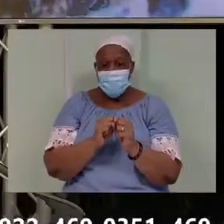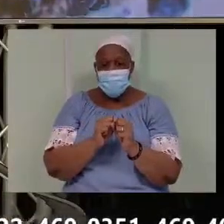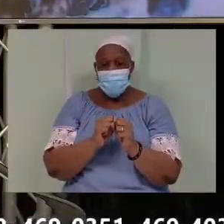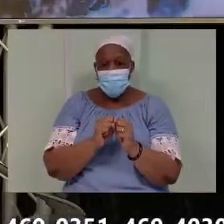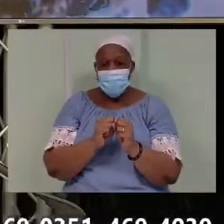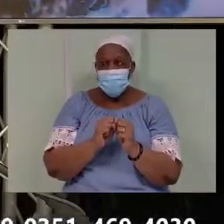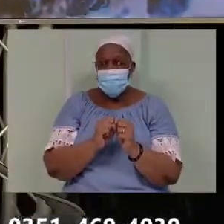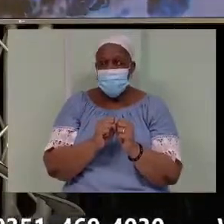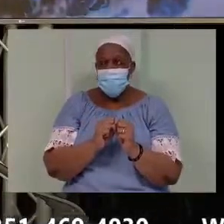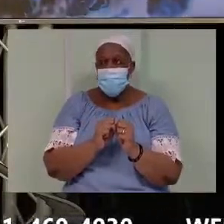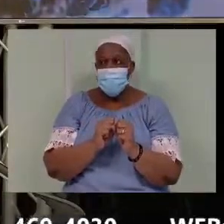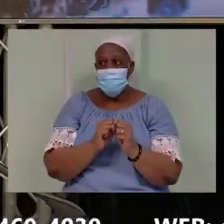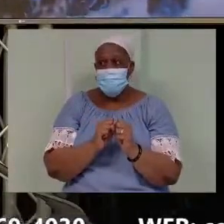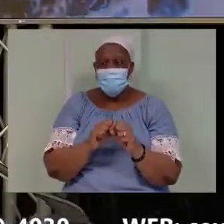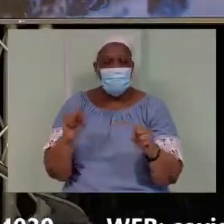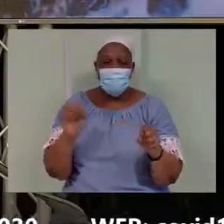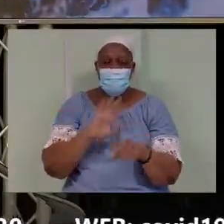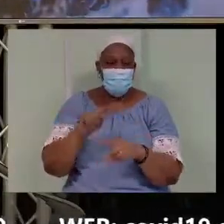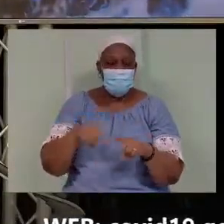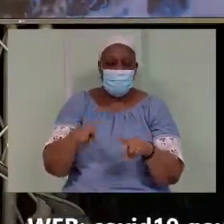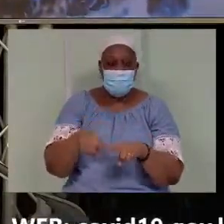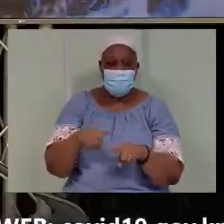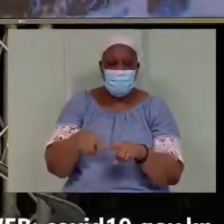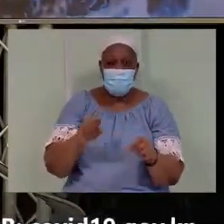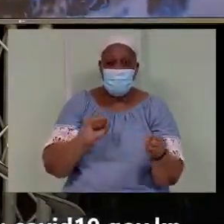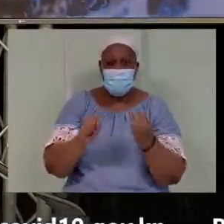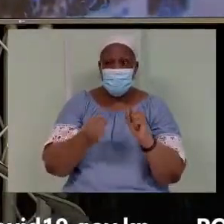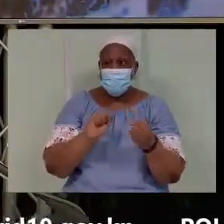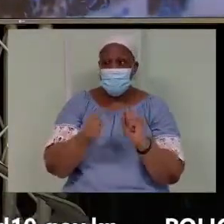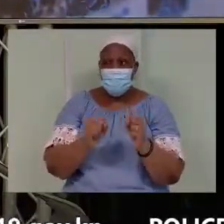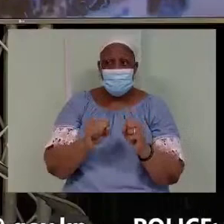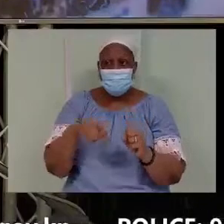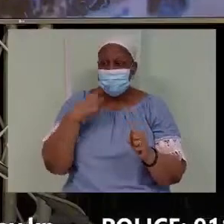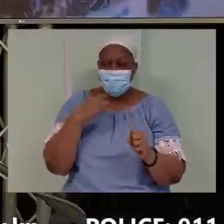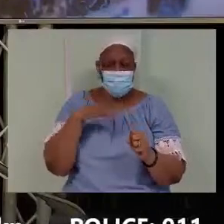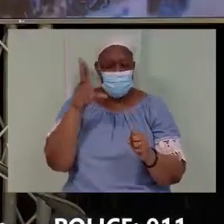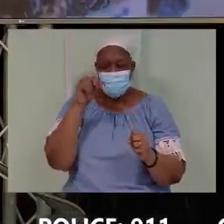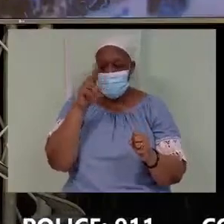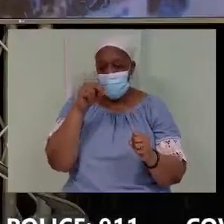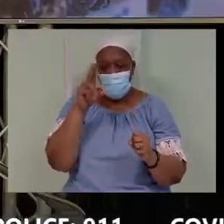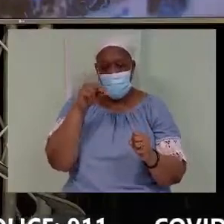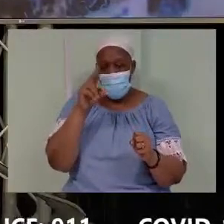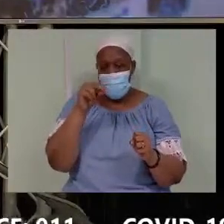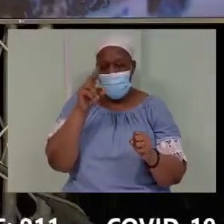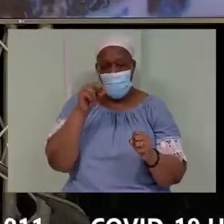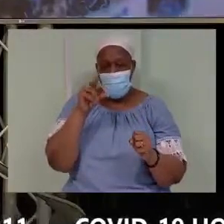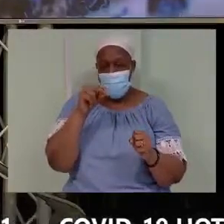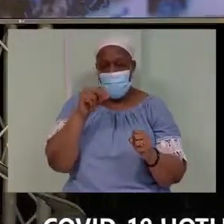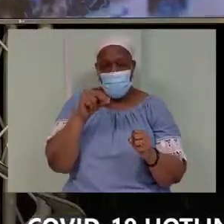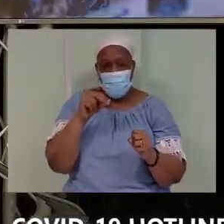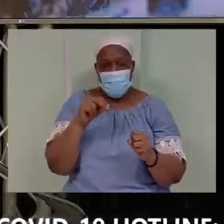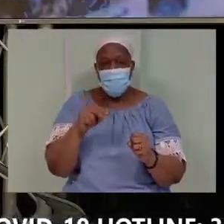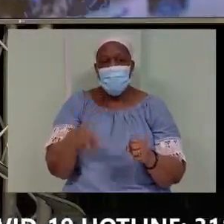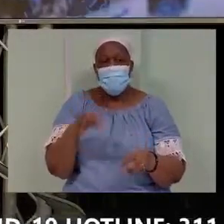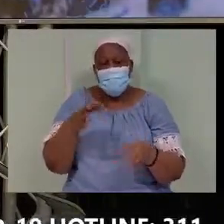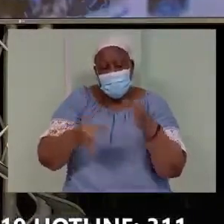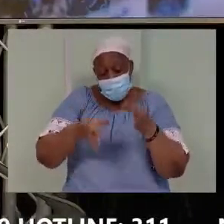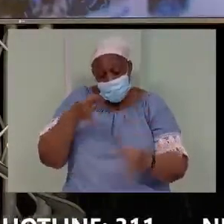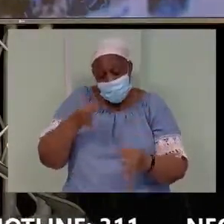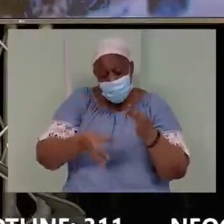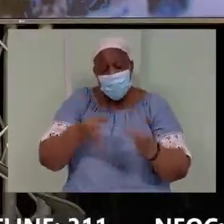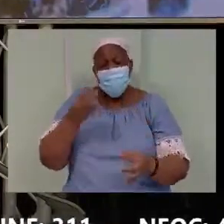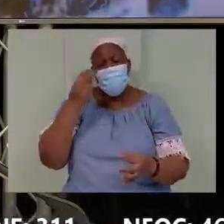sports there, and then inter-primary, inter-secondary, and so on. For now, they're abandoning those until we get close to the time and we see what